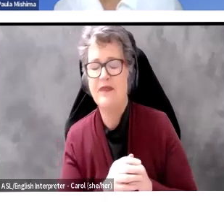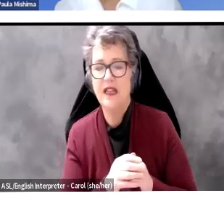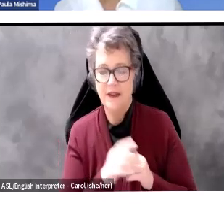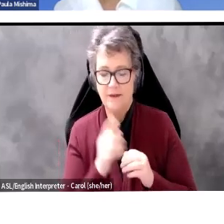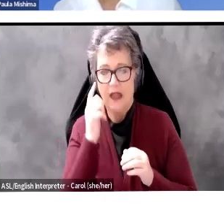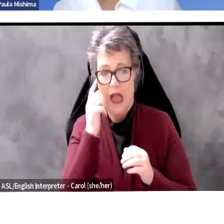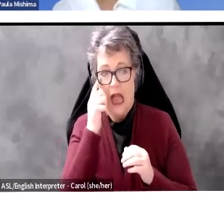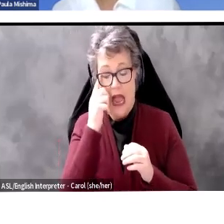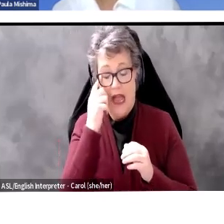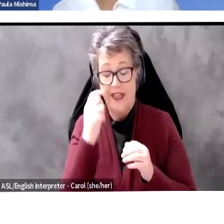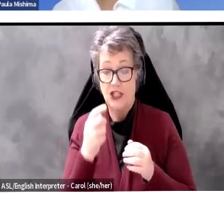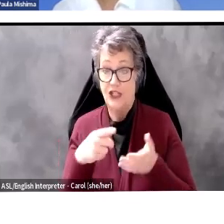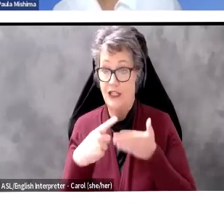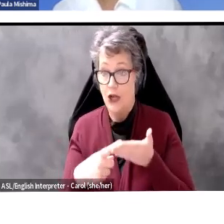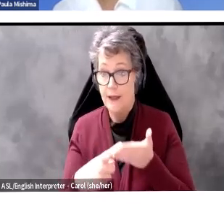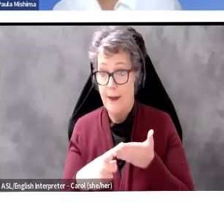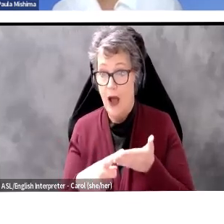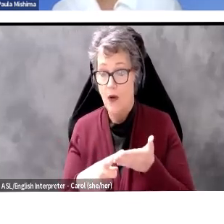talked about